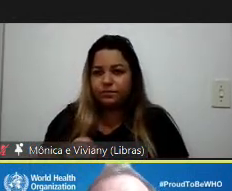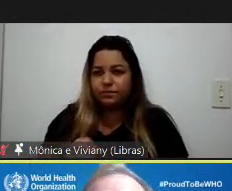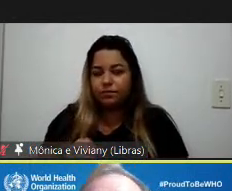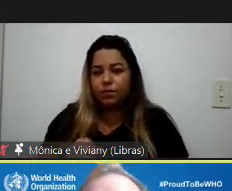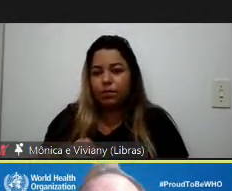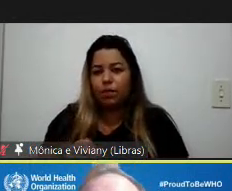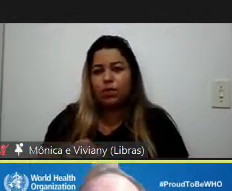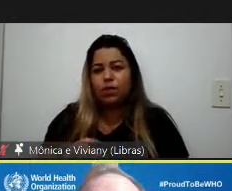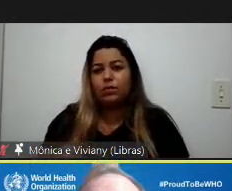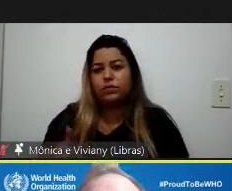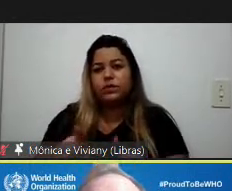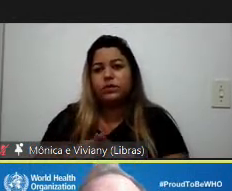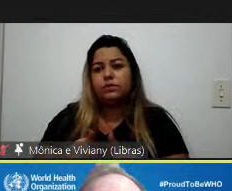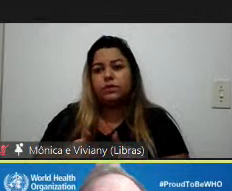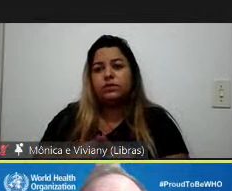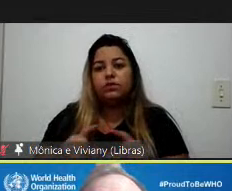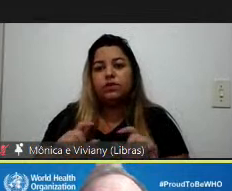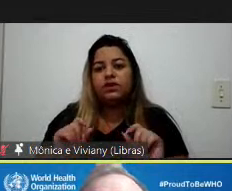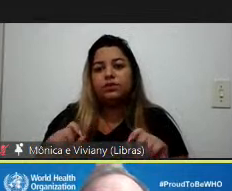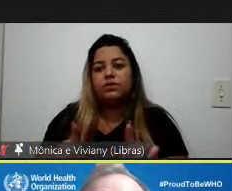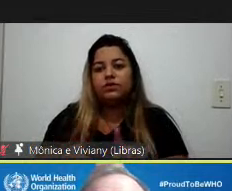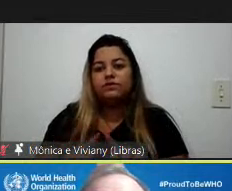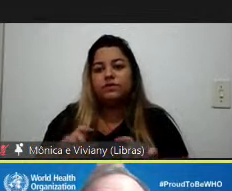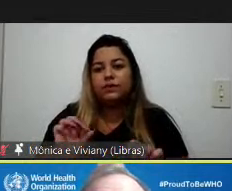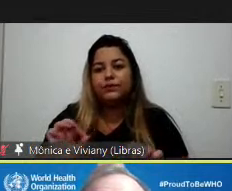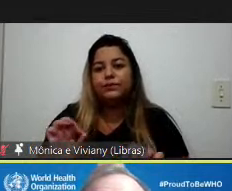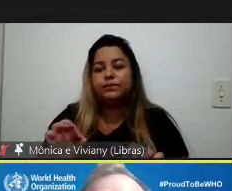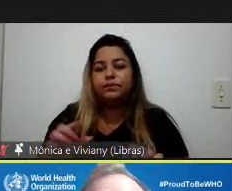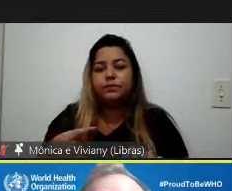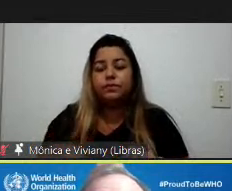not only a question of